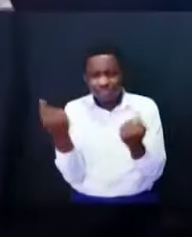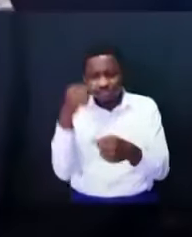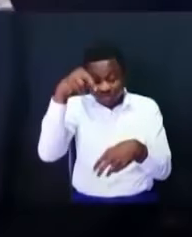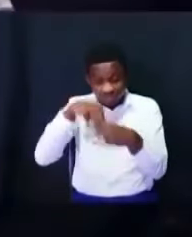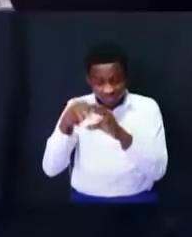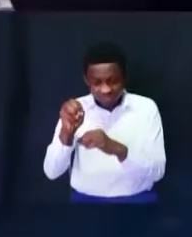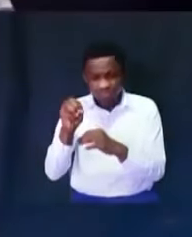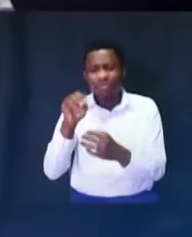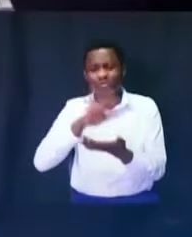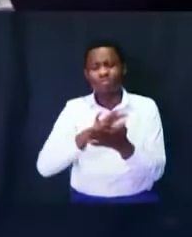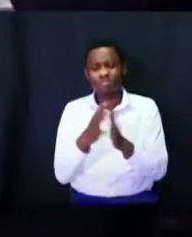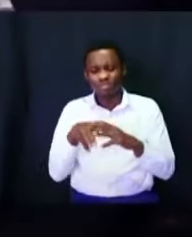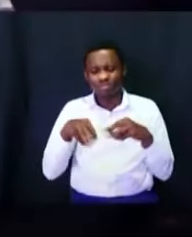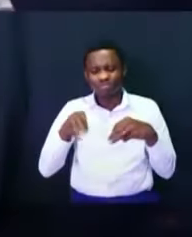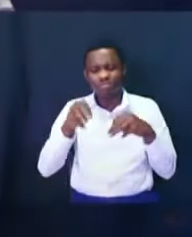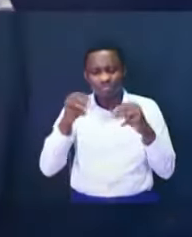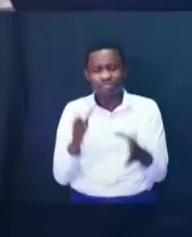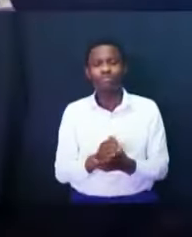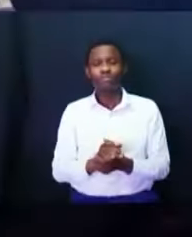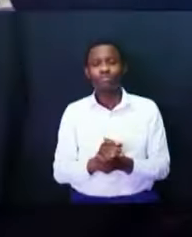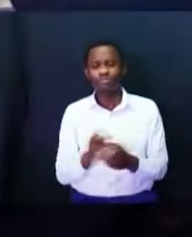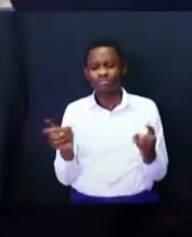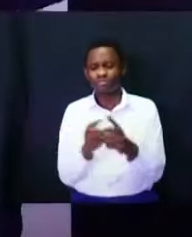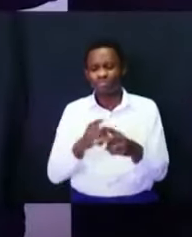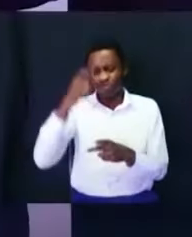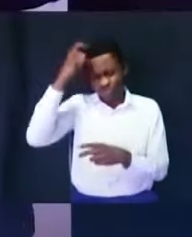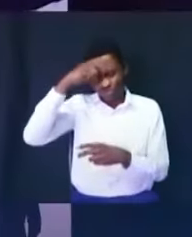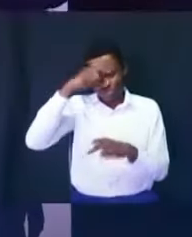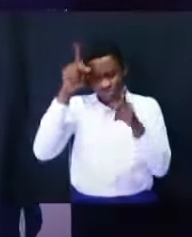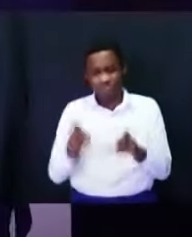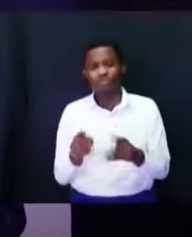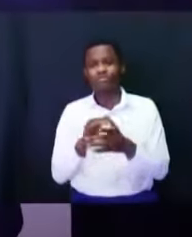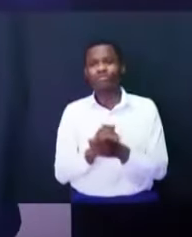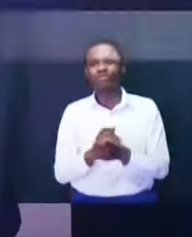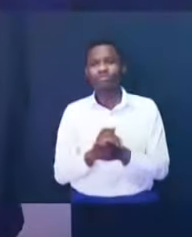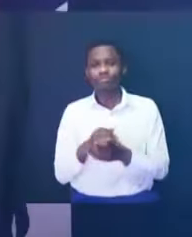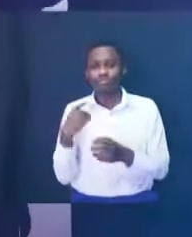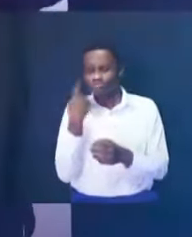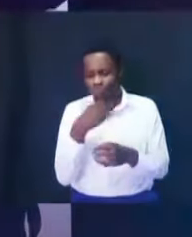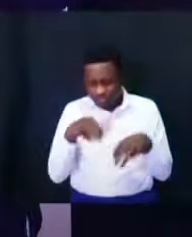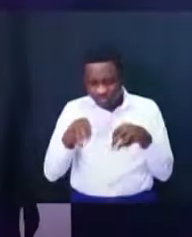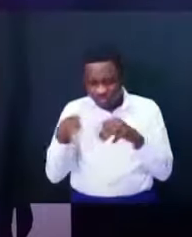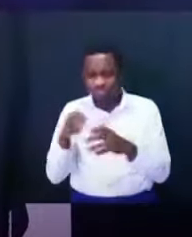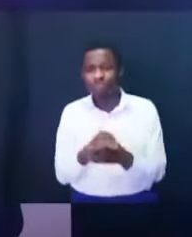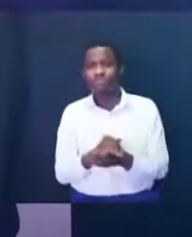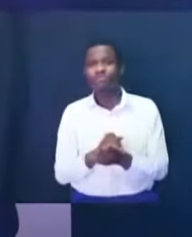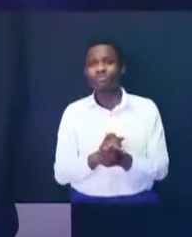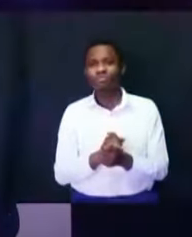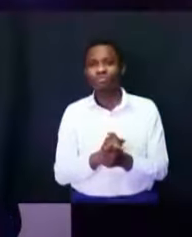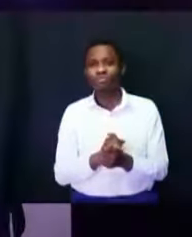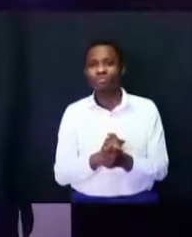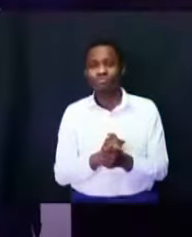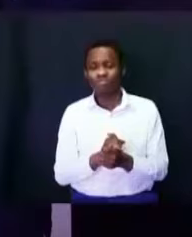and he's a Trader very wise person who is trading meanwhile